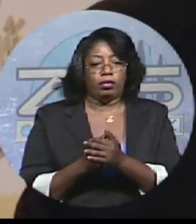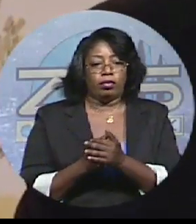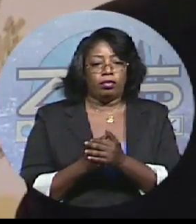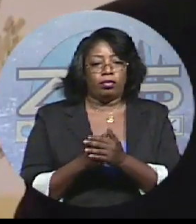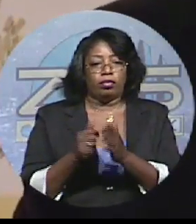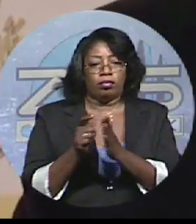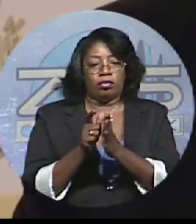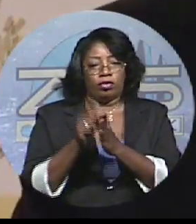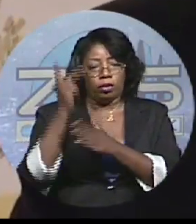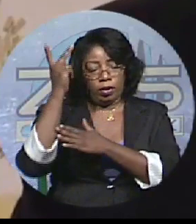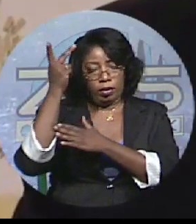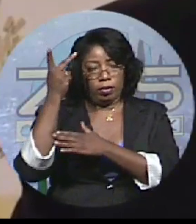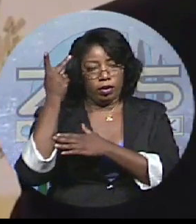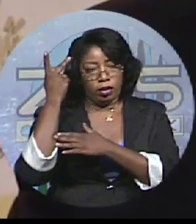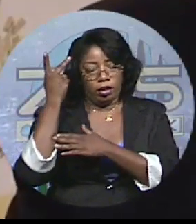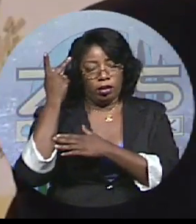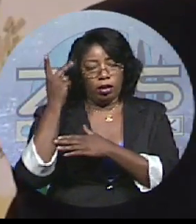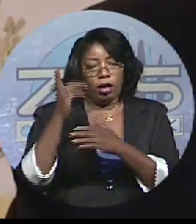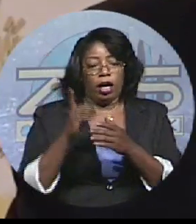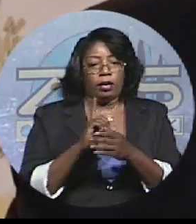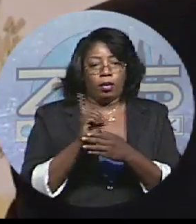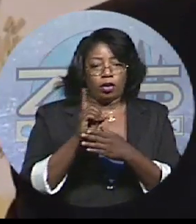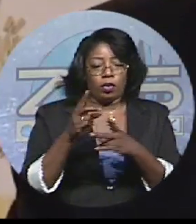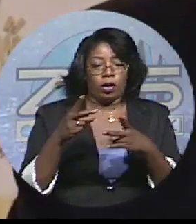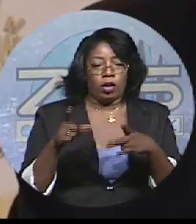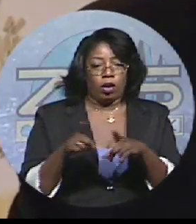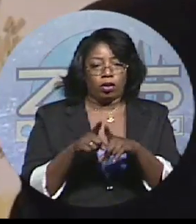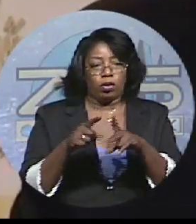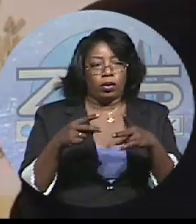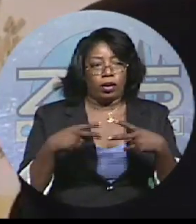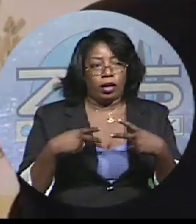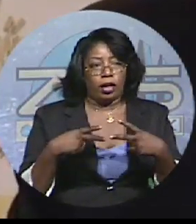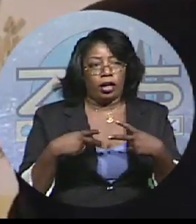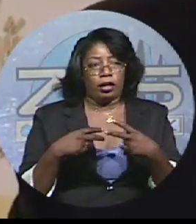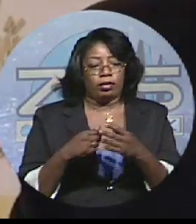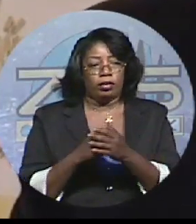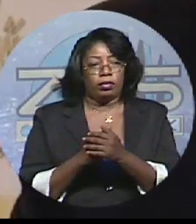We have legislative or parliamentary stability, democracy. We also have a